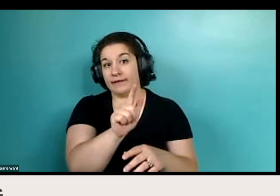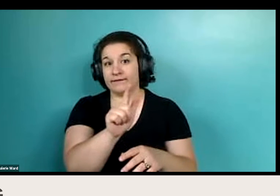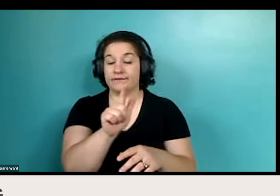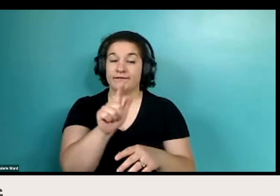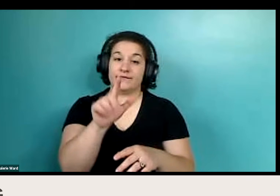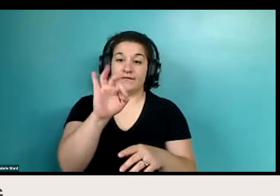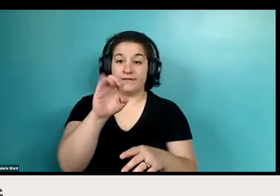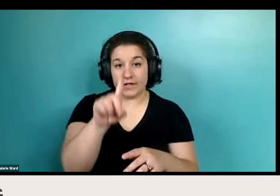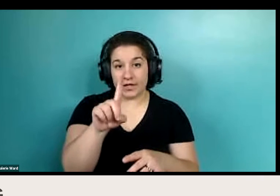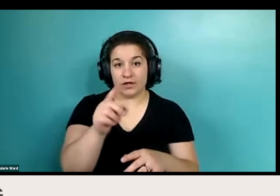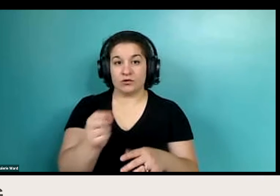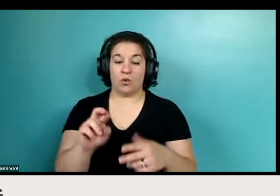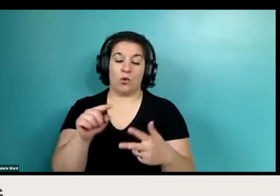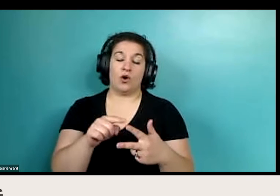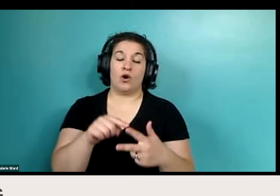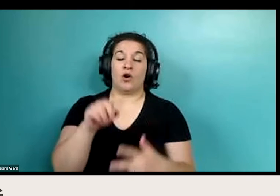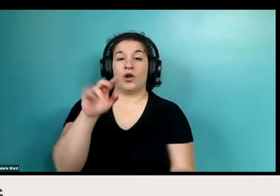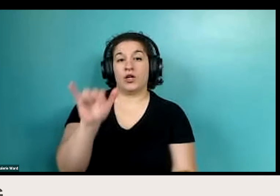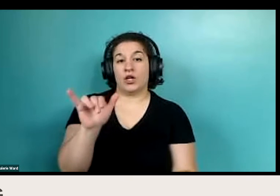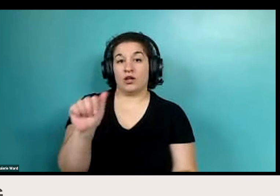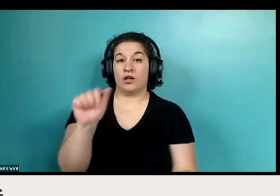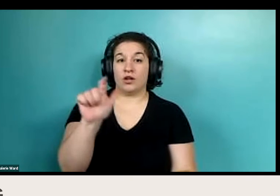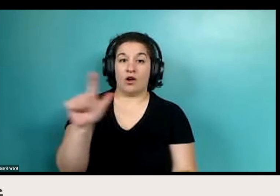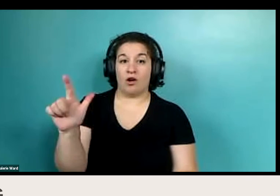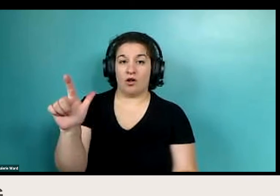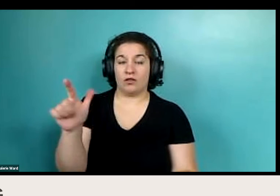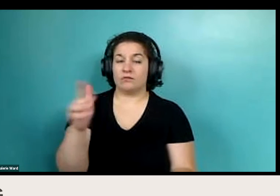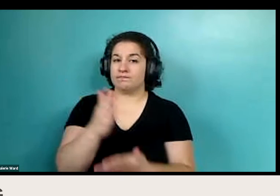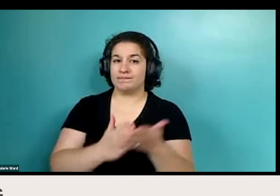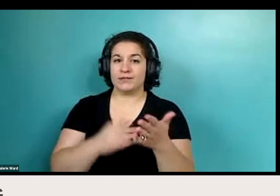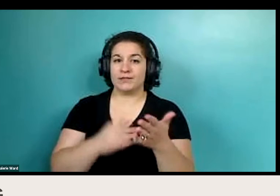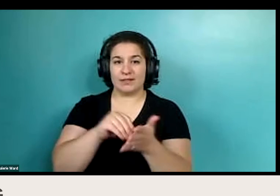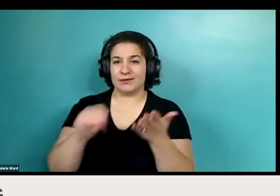these are things that maybe our students might not understand, and we try to be cognizant of them.